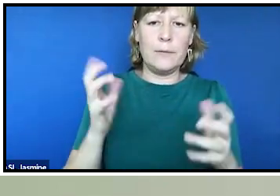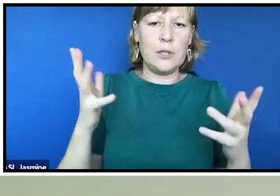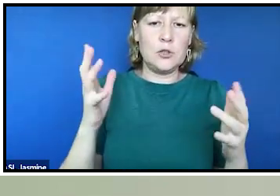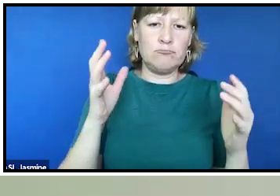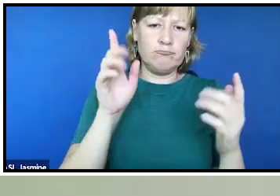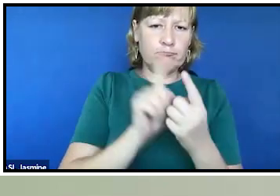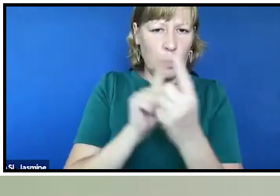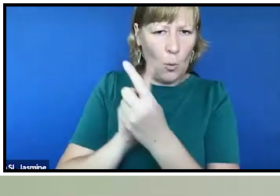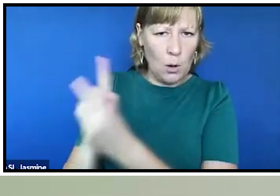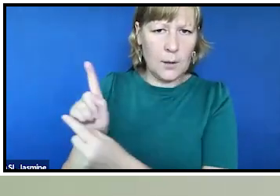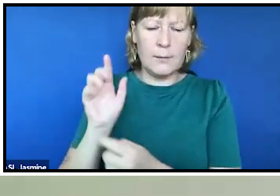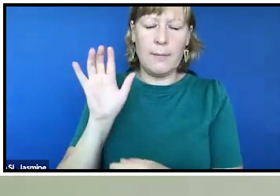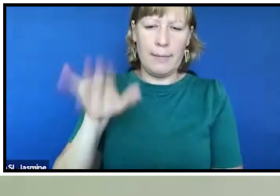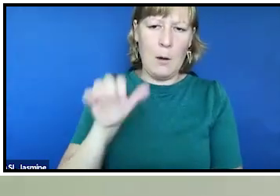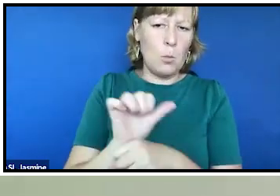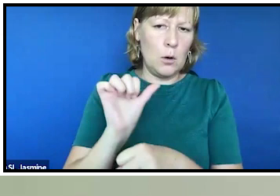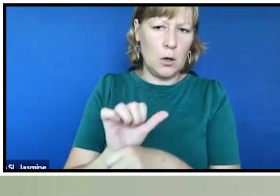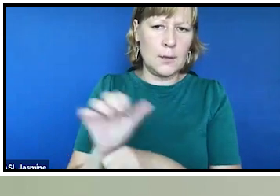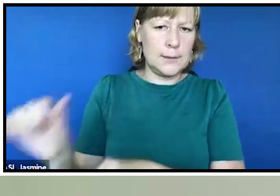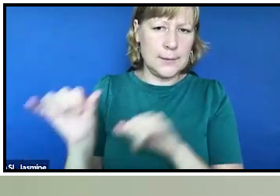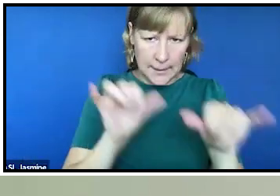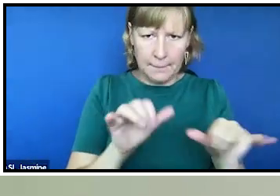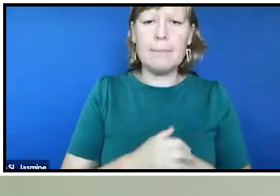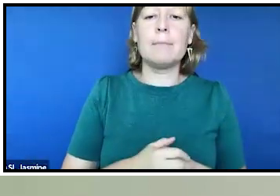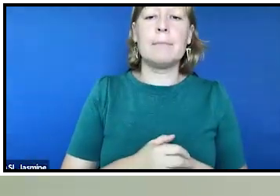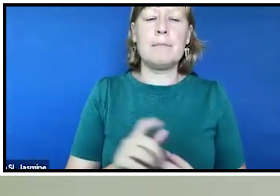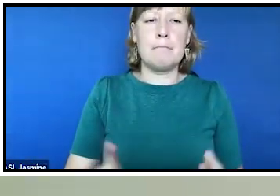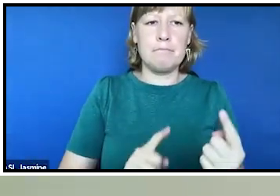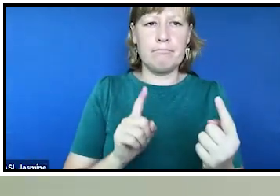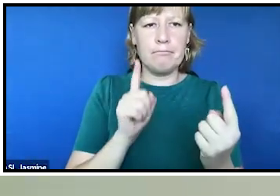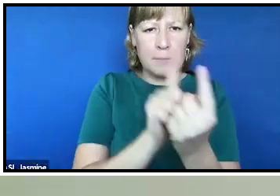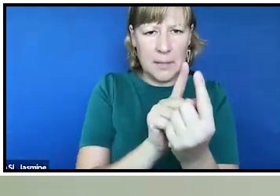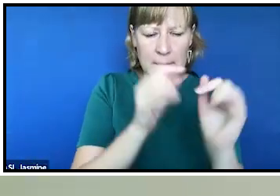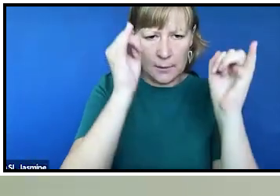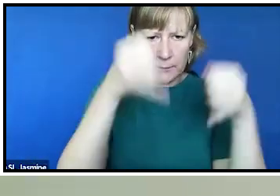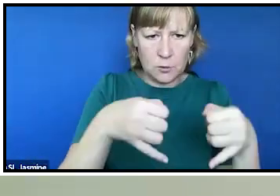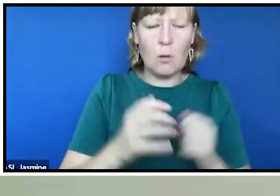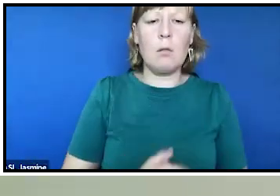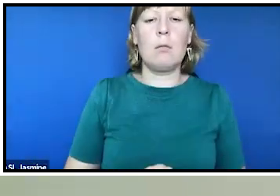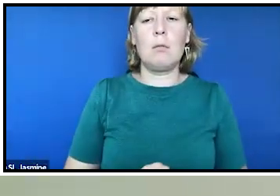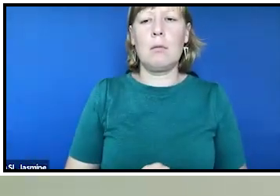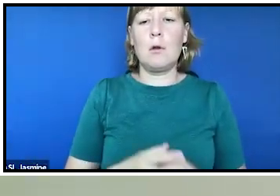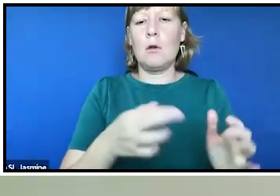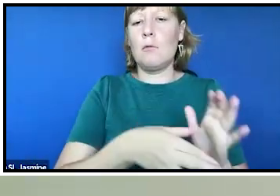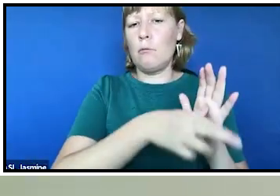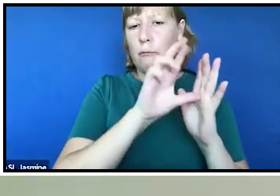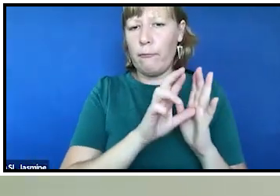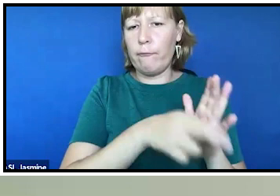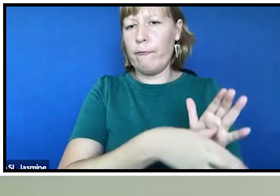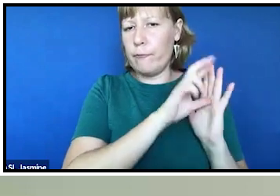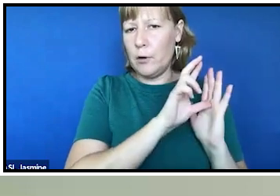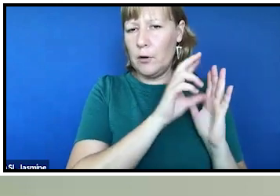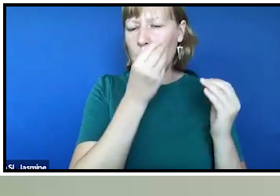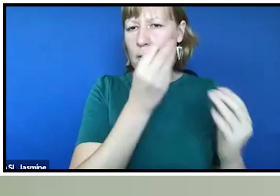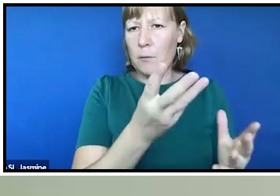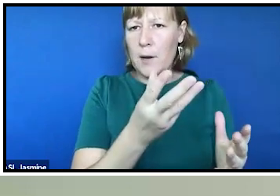So it's basically meeting with the individual, reviewing information that's happened in people's plan years, or